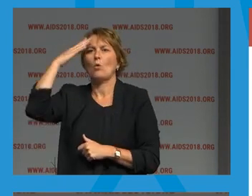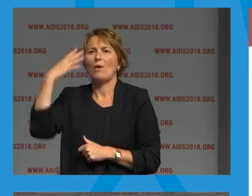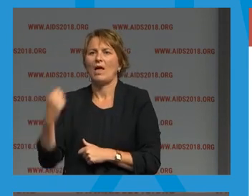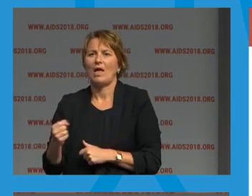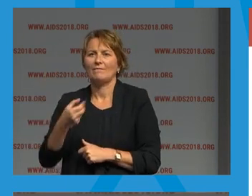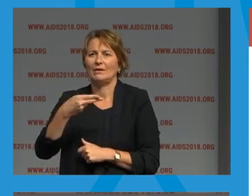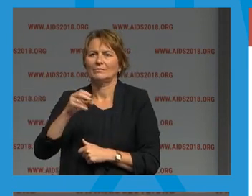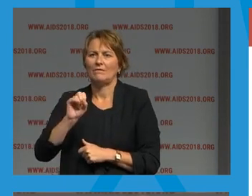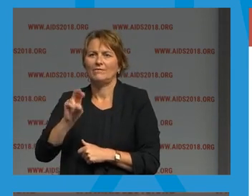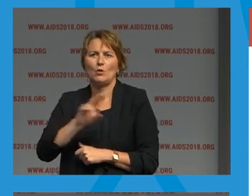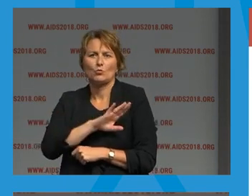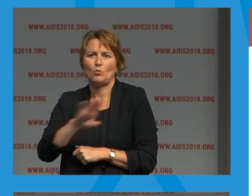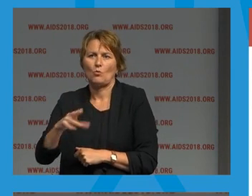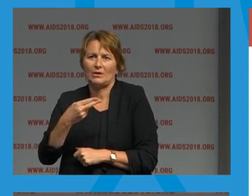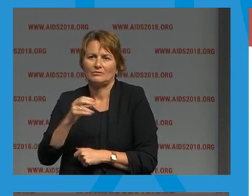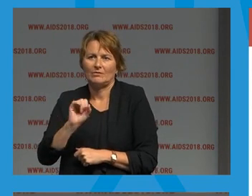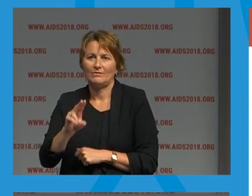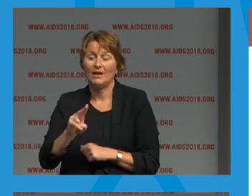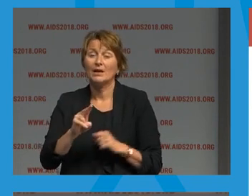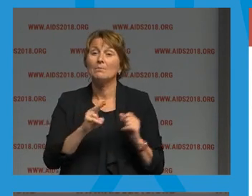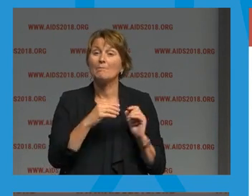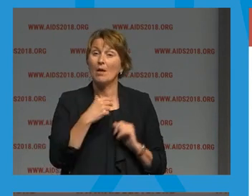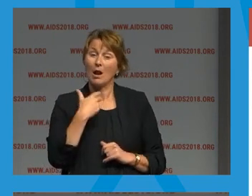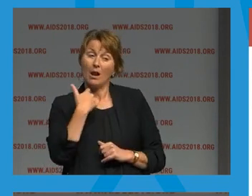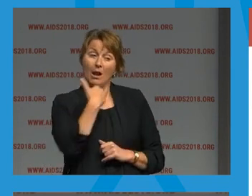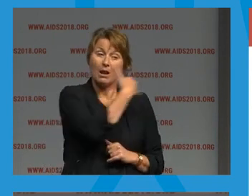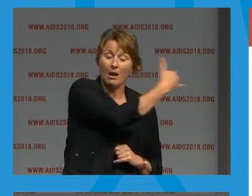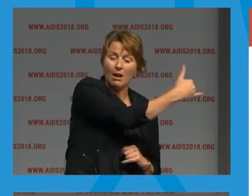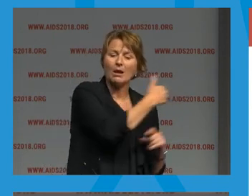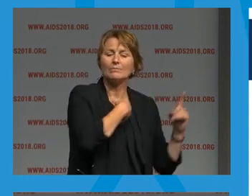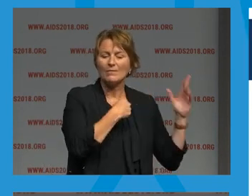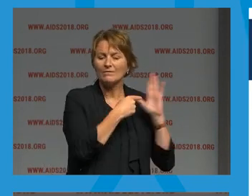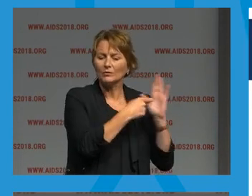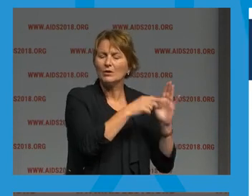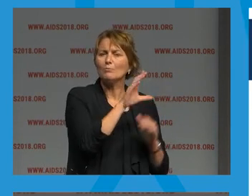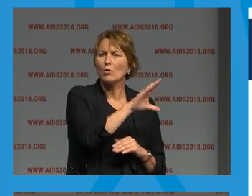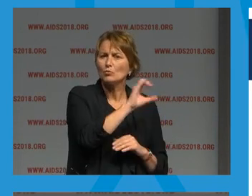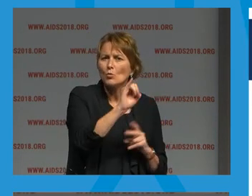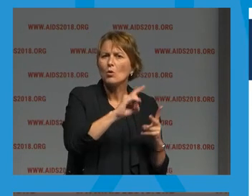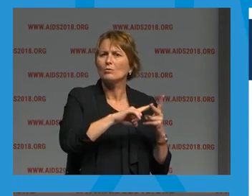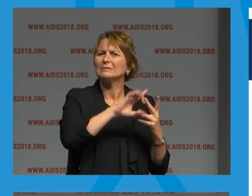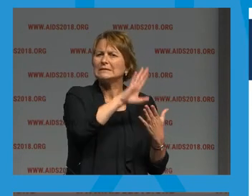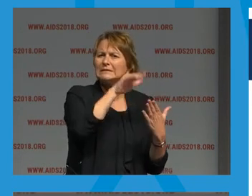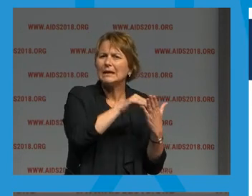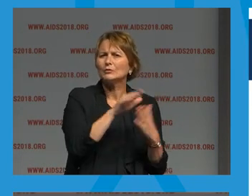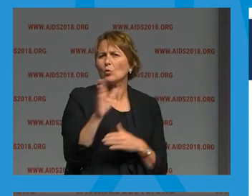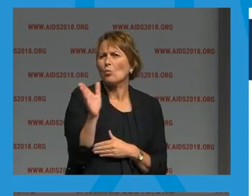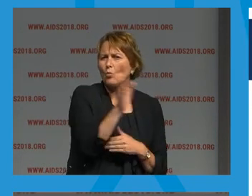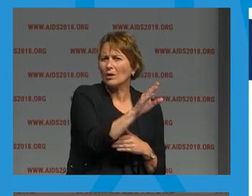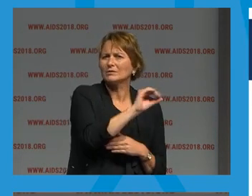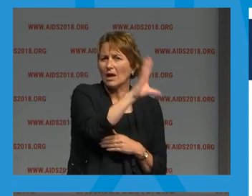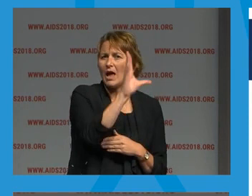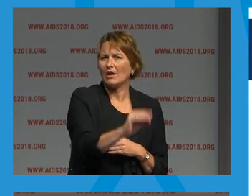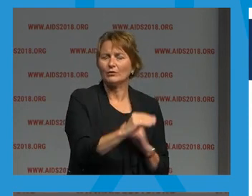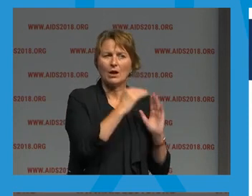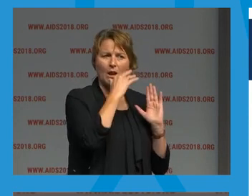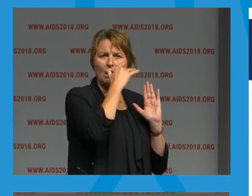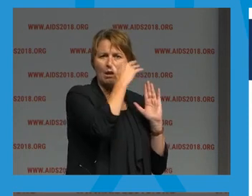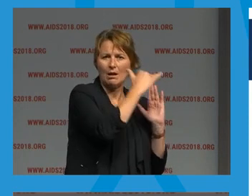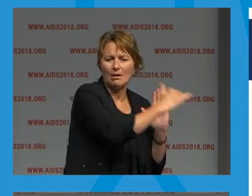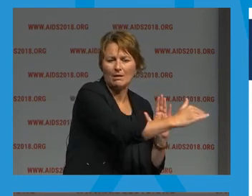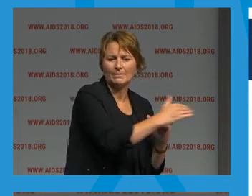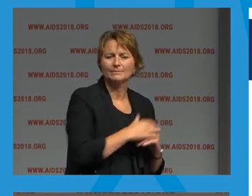to those on the other end of this graphic, Cote d'Ivoire and West Central Africa. This is the data